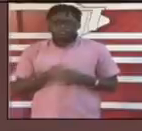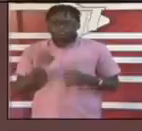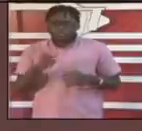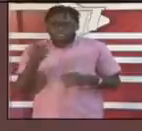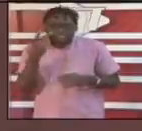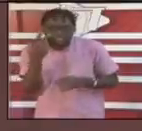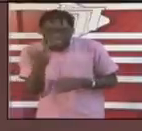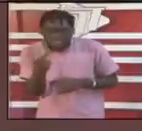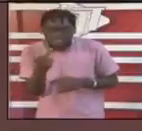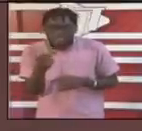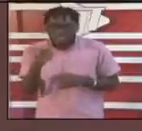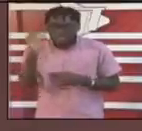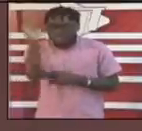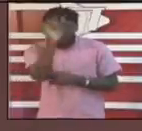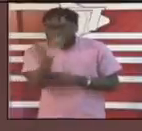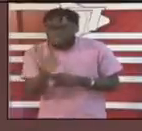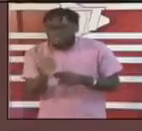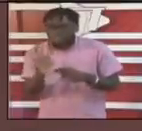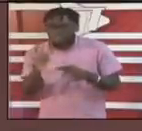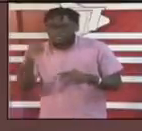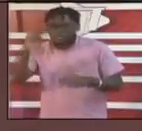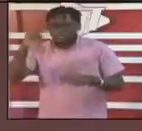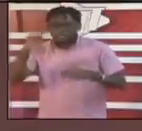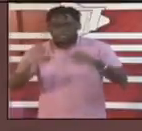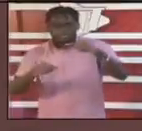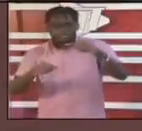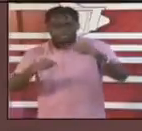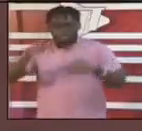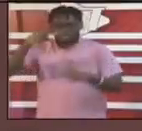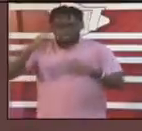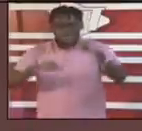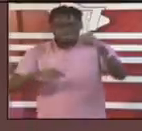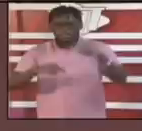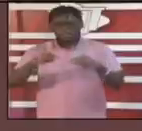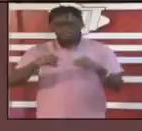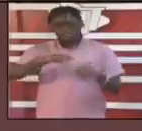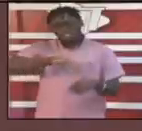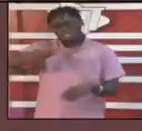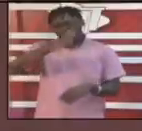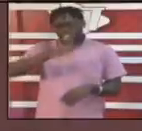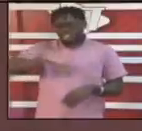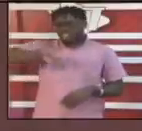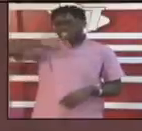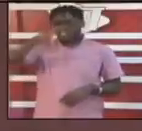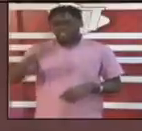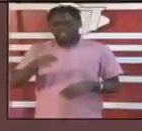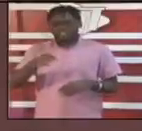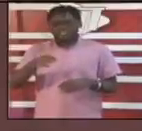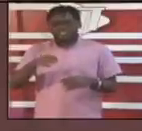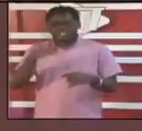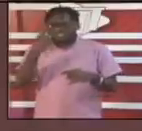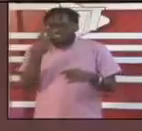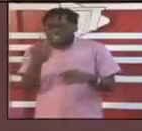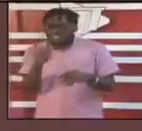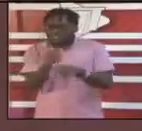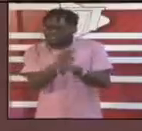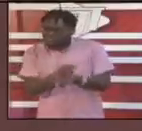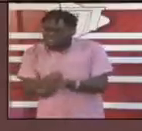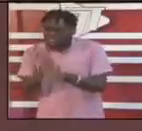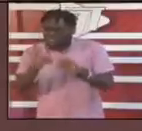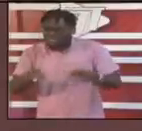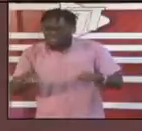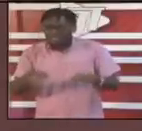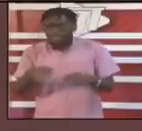routine. Be patient with them. Look for things that you can praise your child